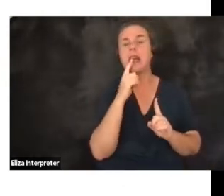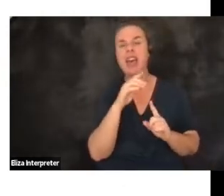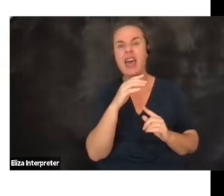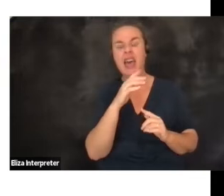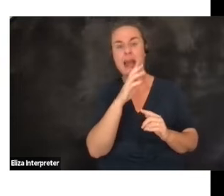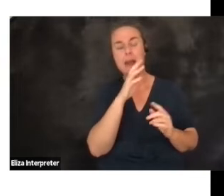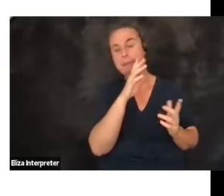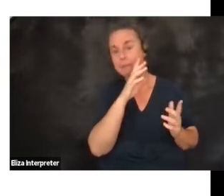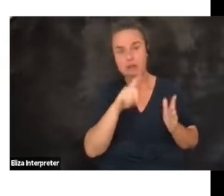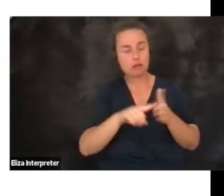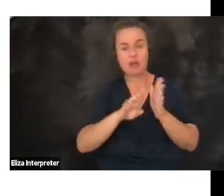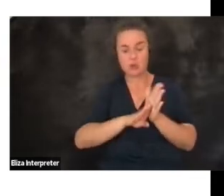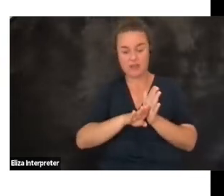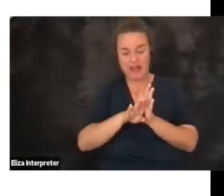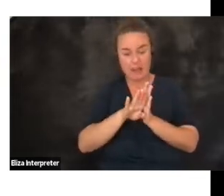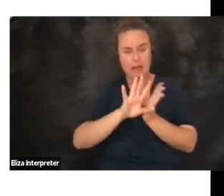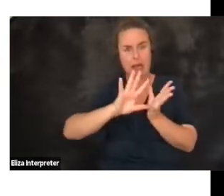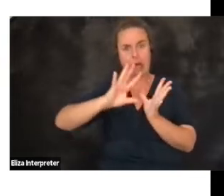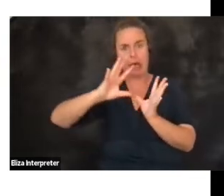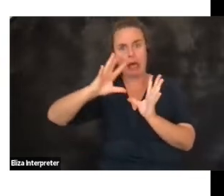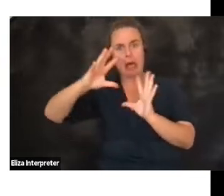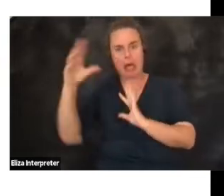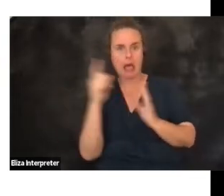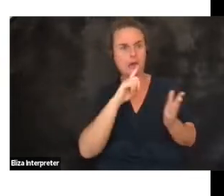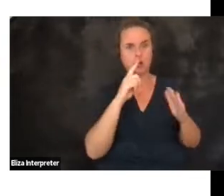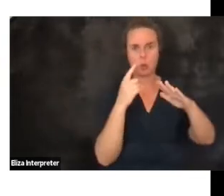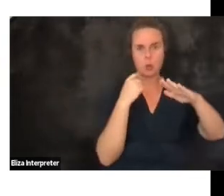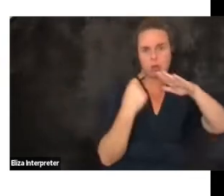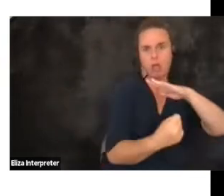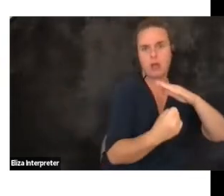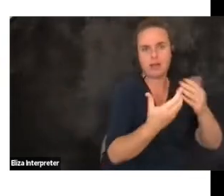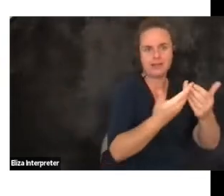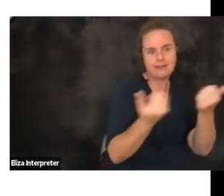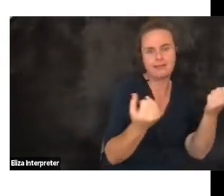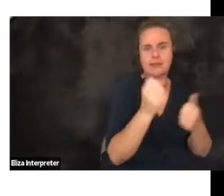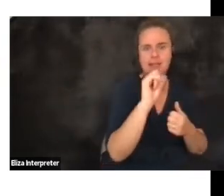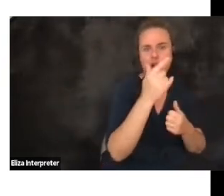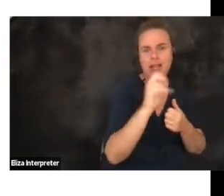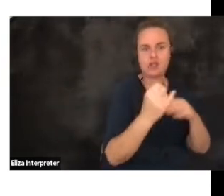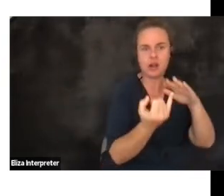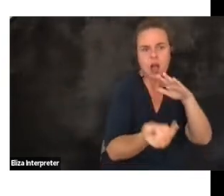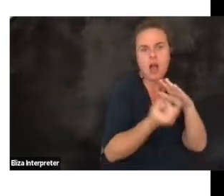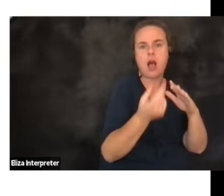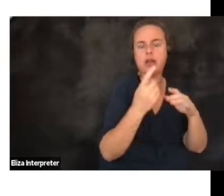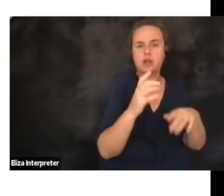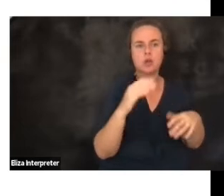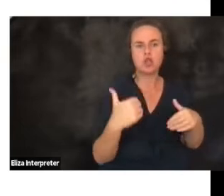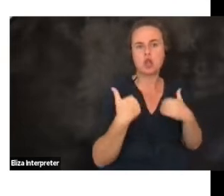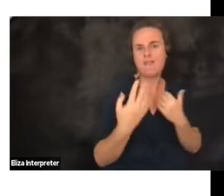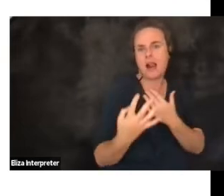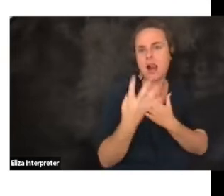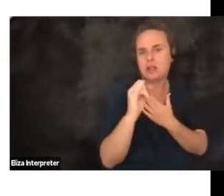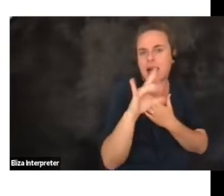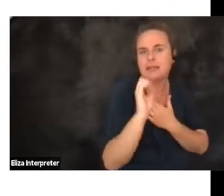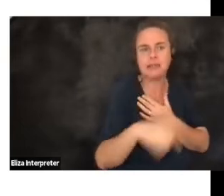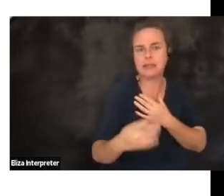truancy, suspension, juvenile justice, prison, then they are bringing to their own children